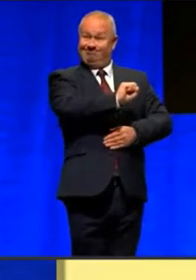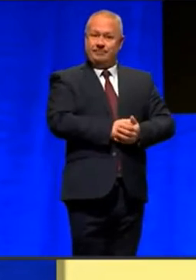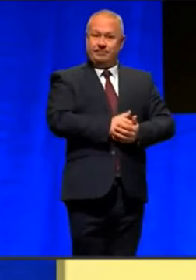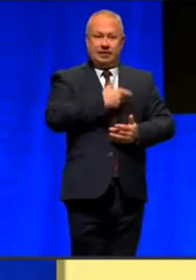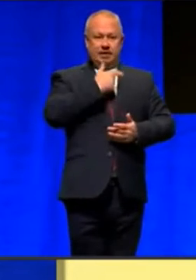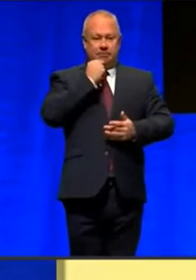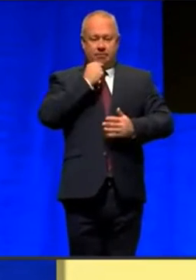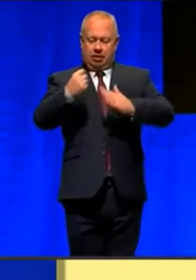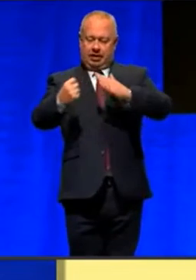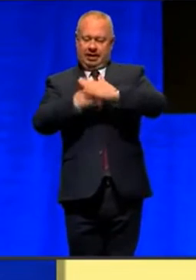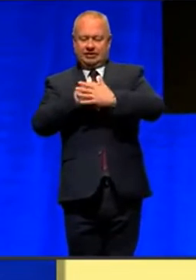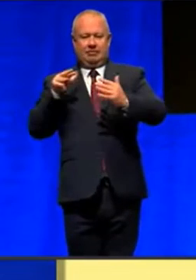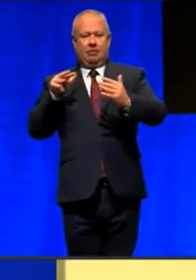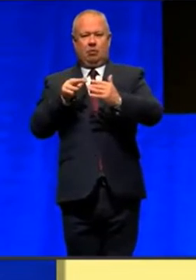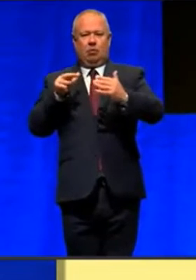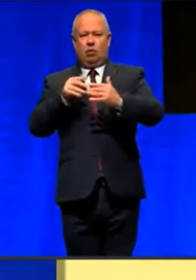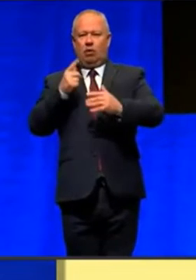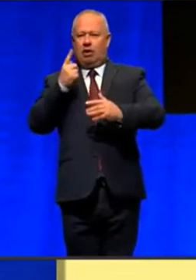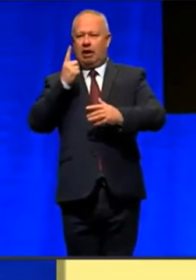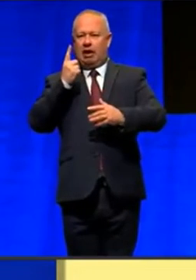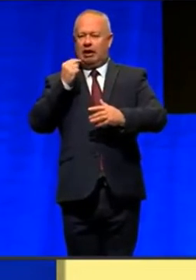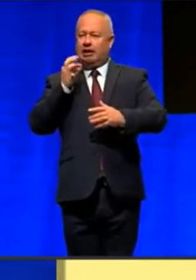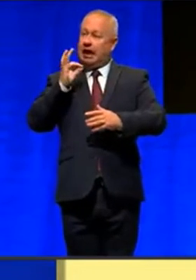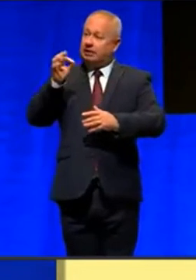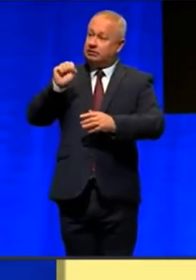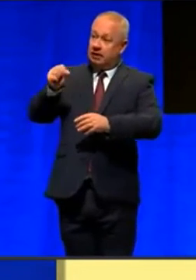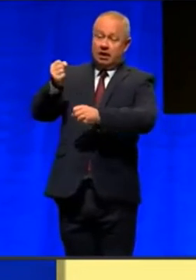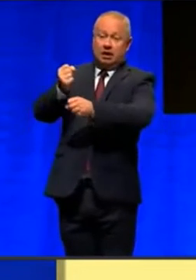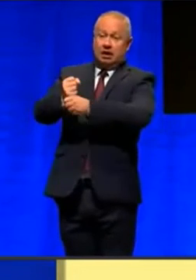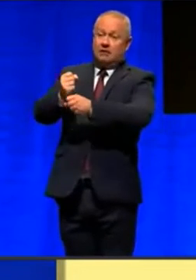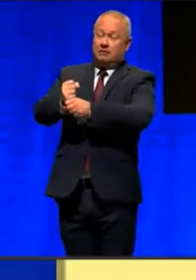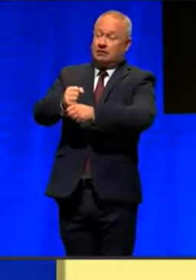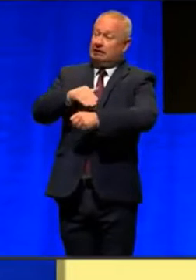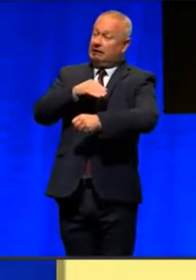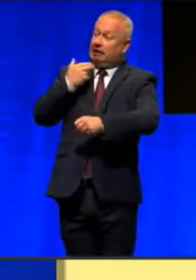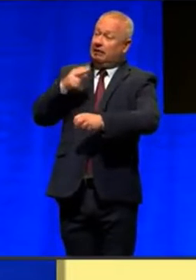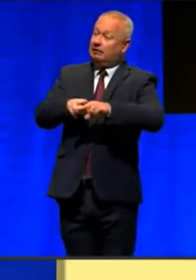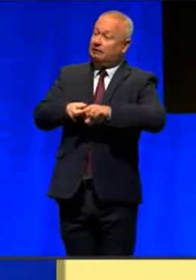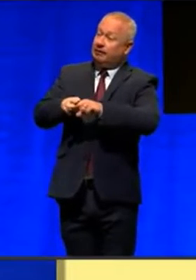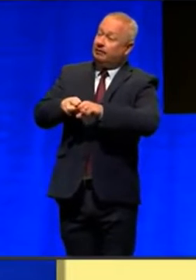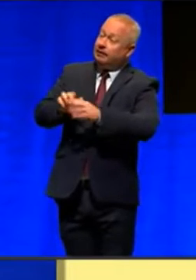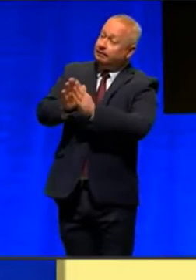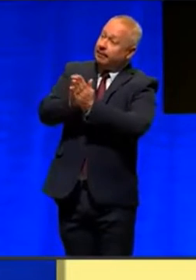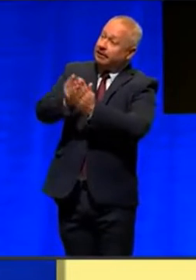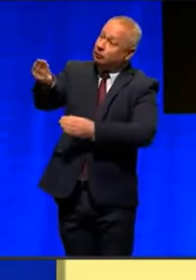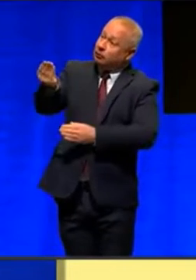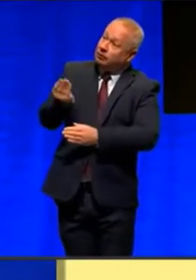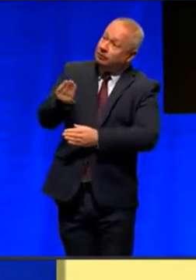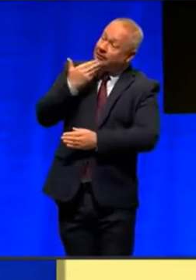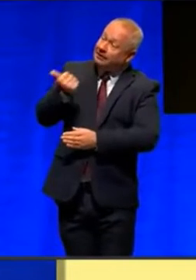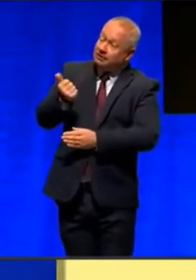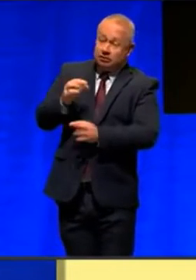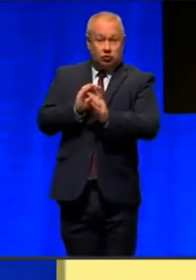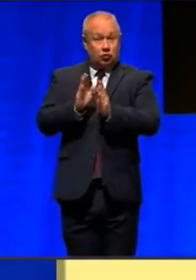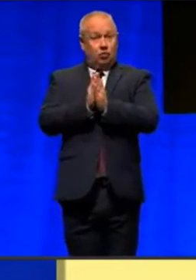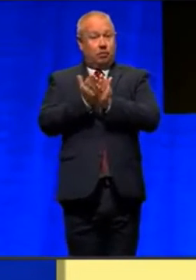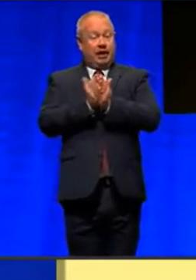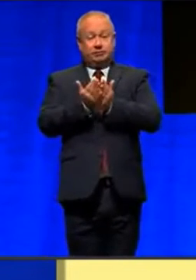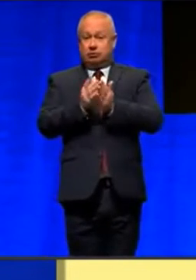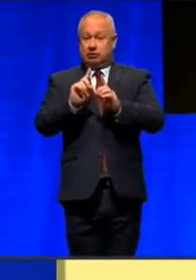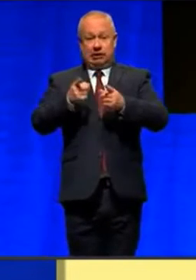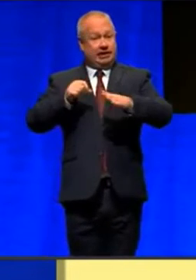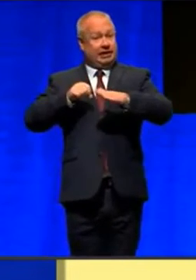People escaping war can hardly go to the government who killed their family and just ask them for a passport. And if you don't have a passport, you can't escape